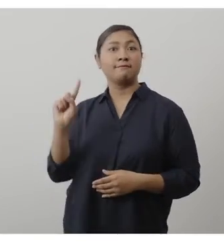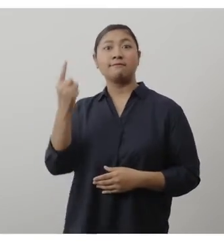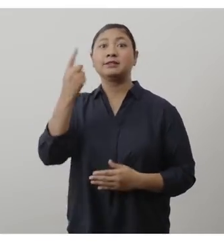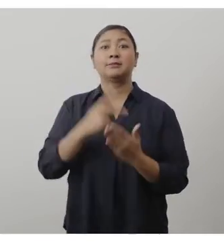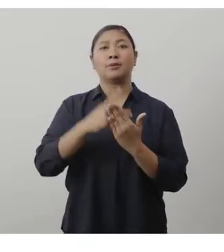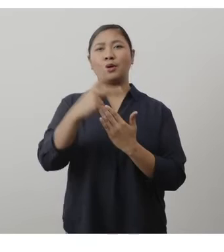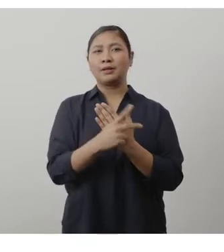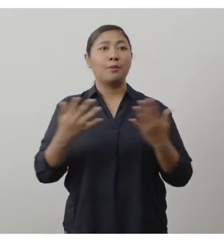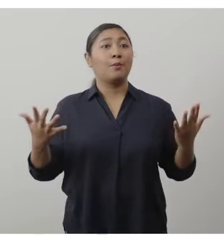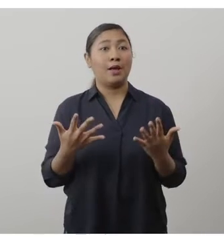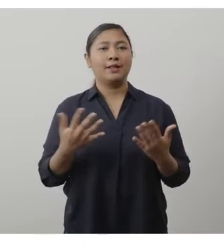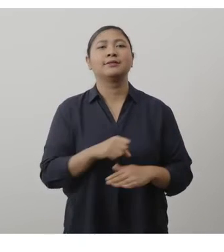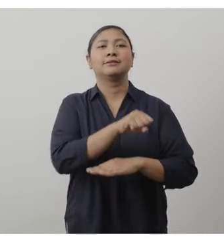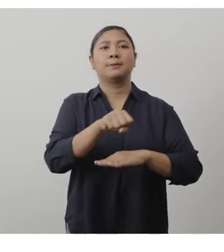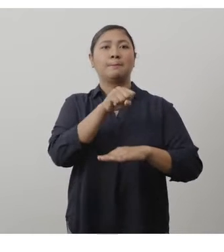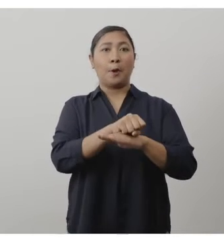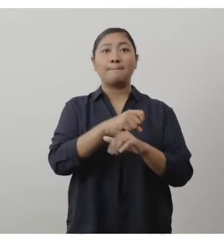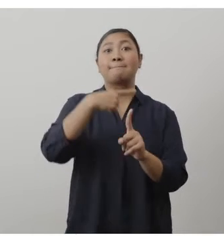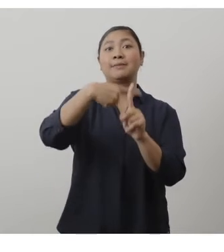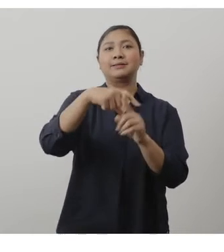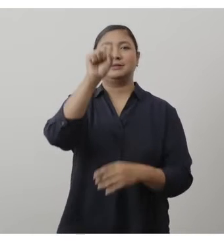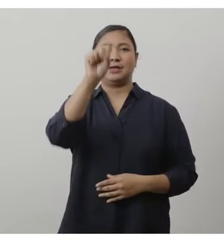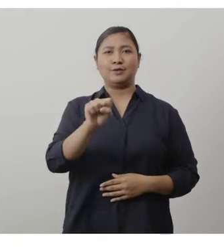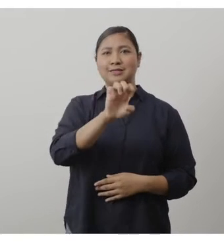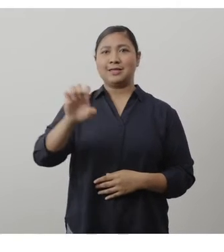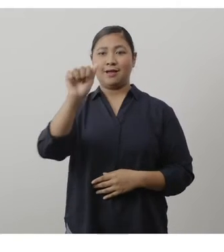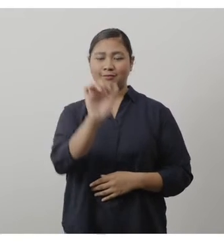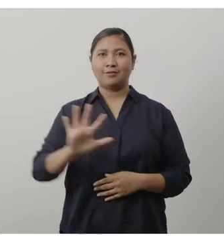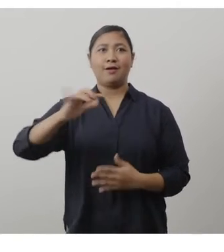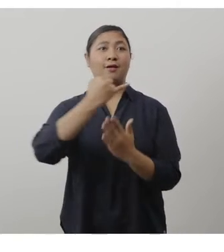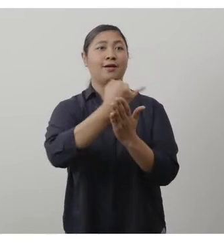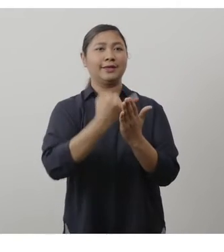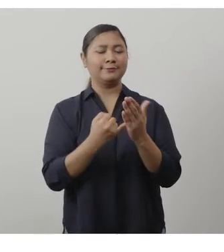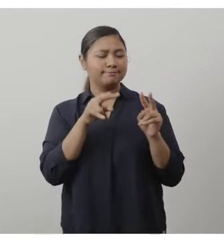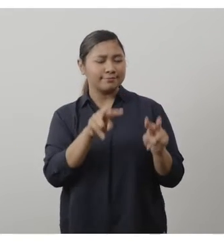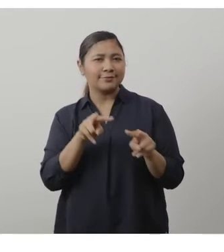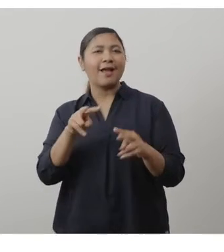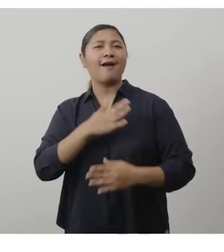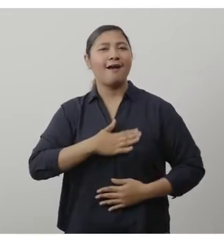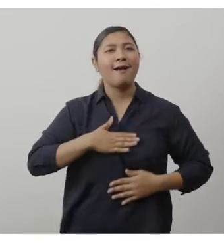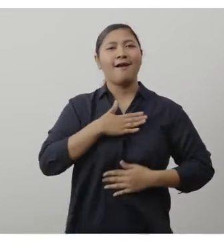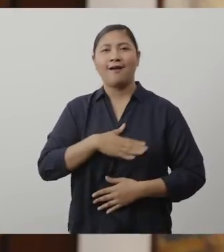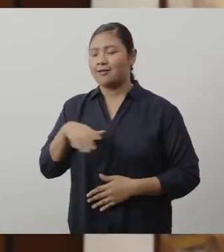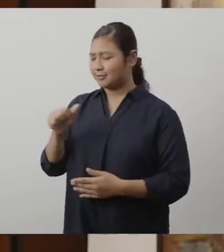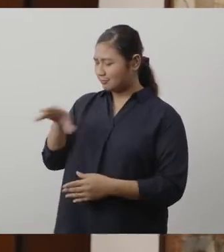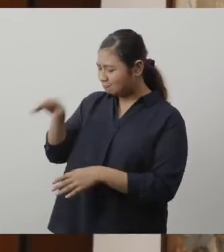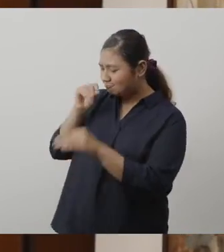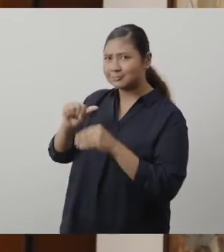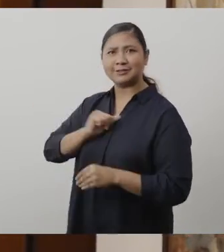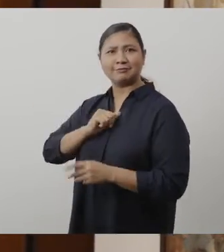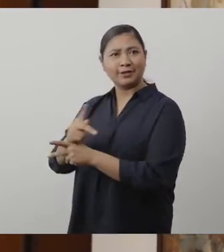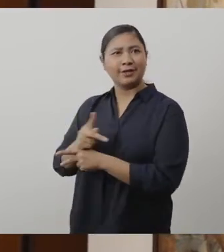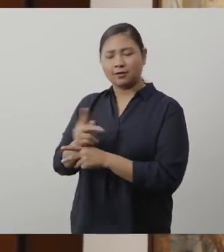Plus is a pilot program designed to integrate slow looking, mindfulness, self-compassion practices with the appreciation